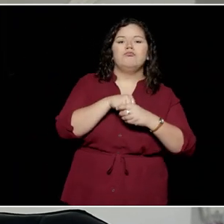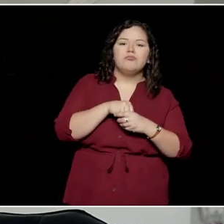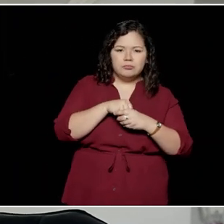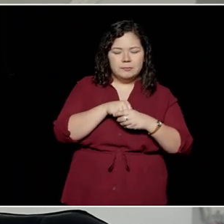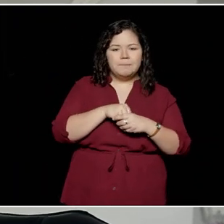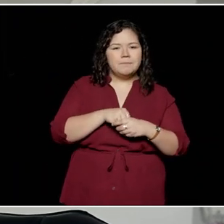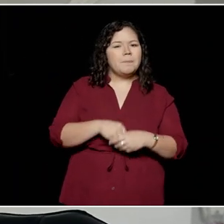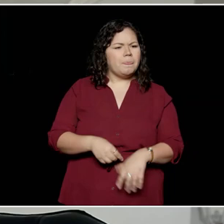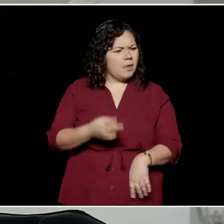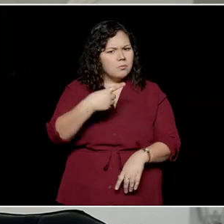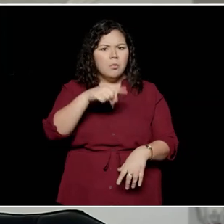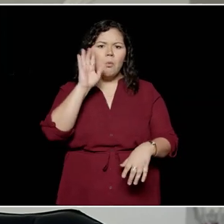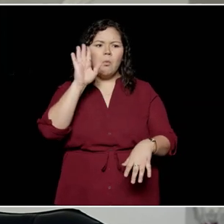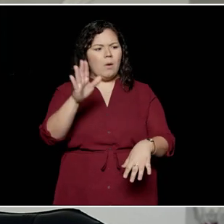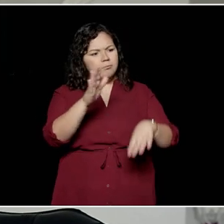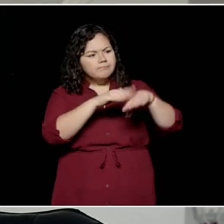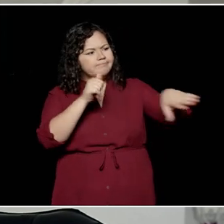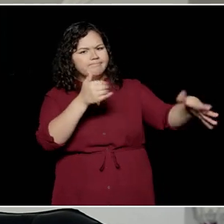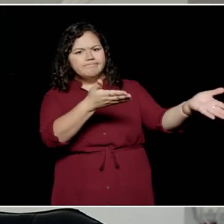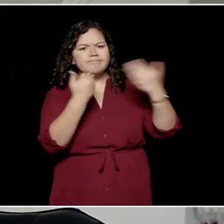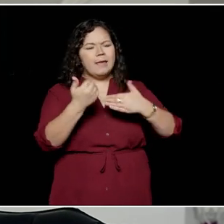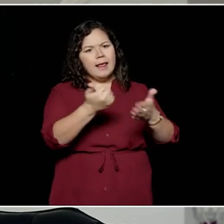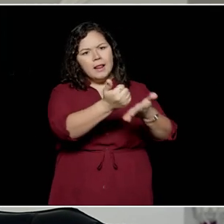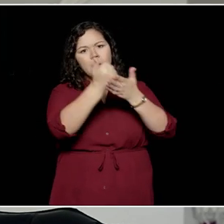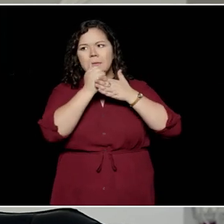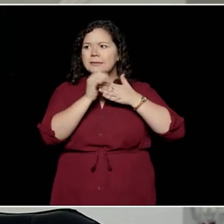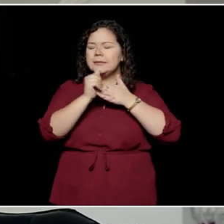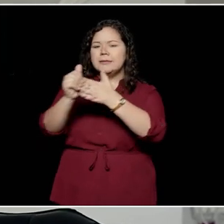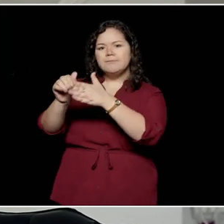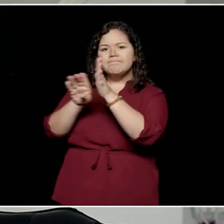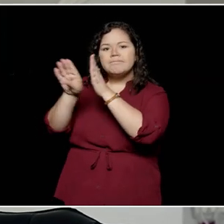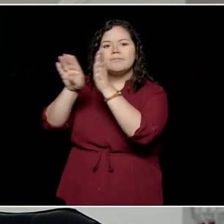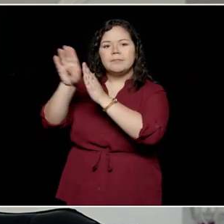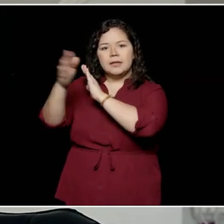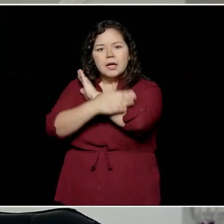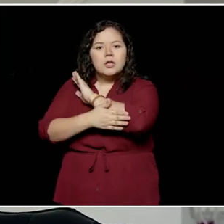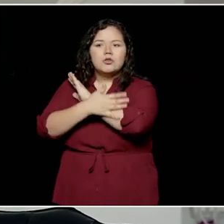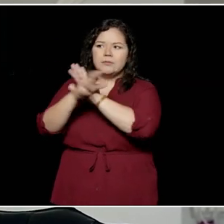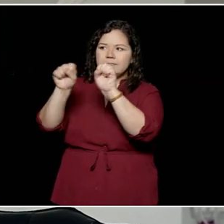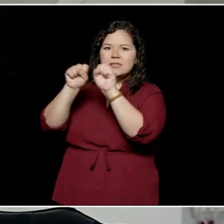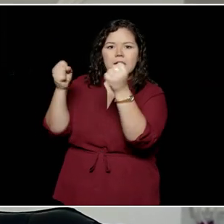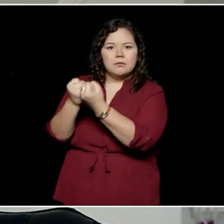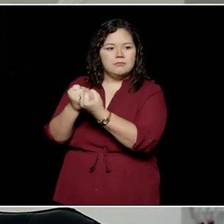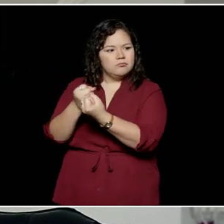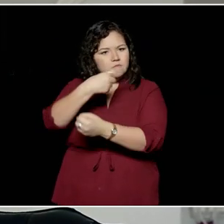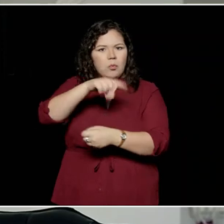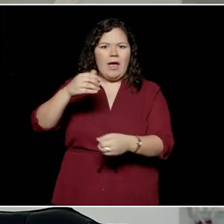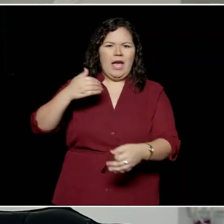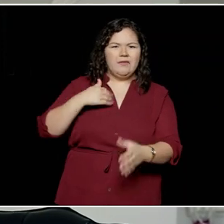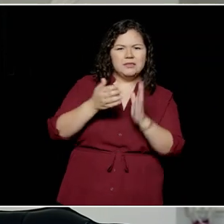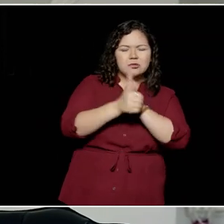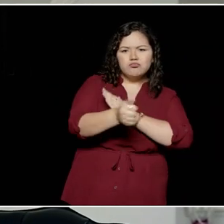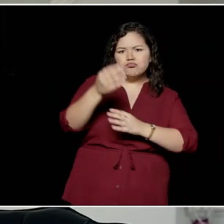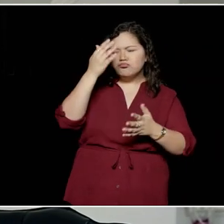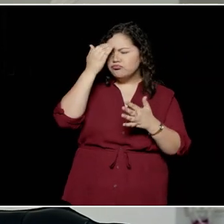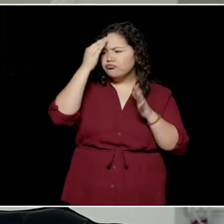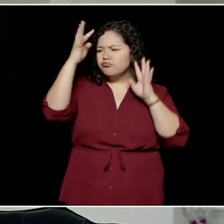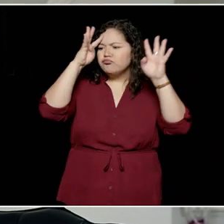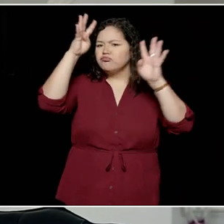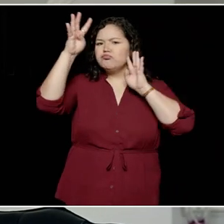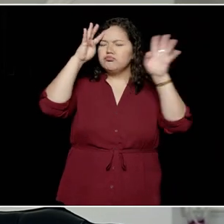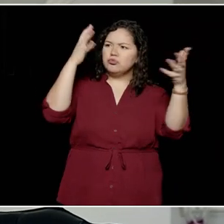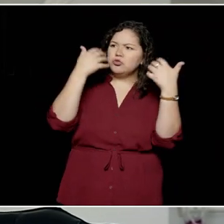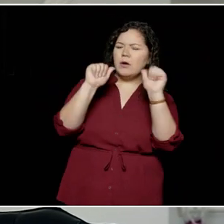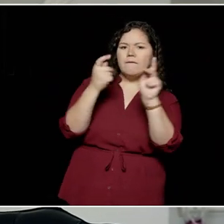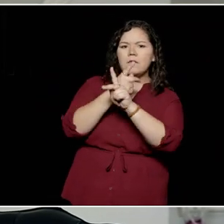define these things. You will be called upon to lead our country and our society in finding new and creative ways to deal